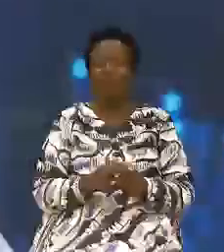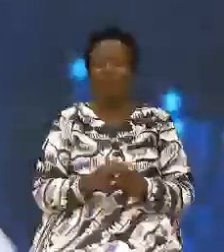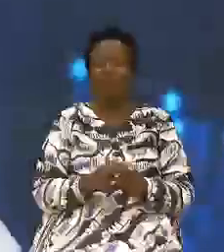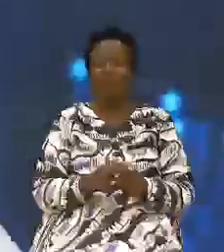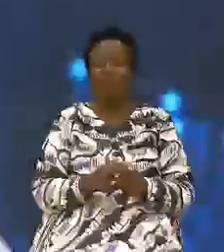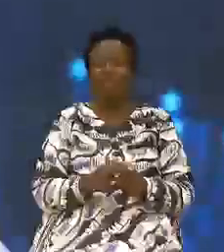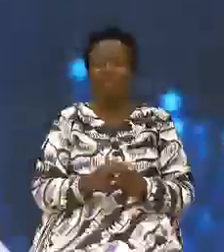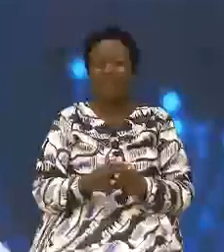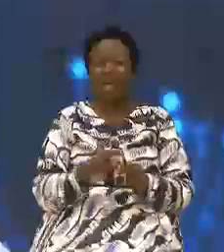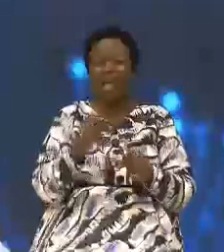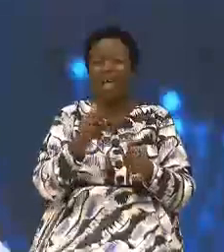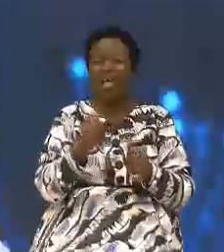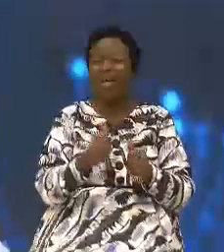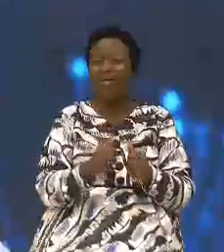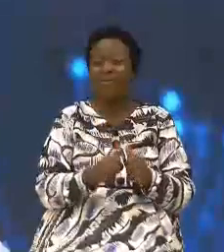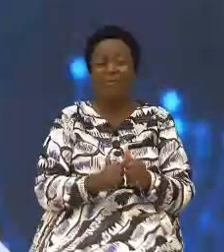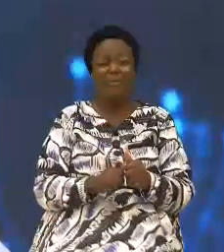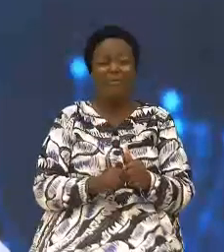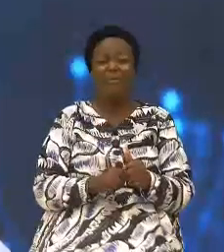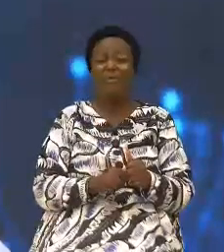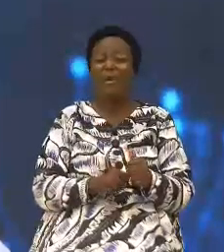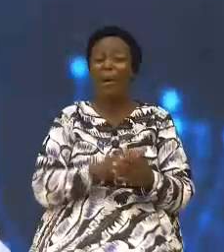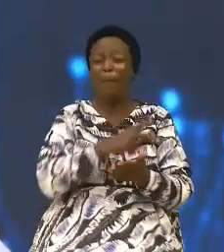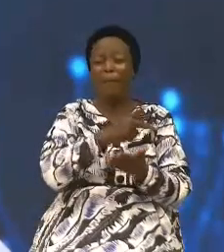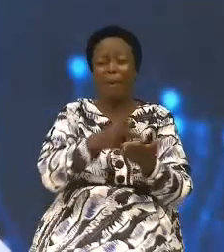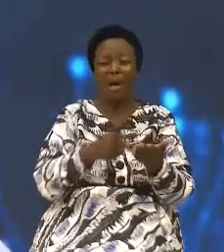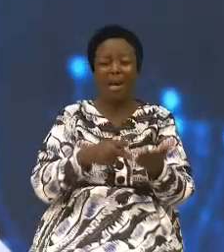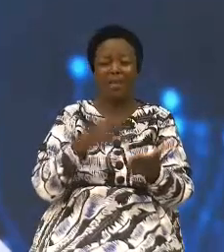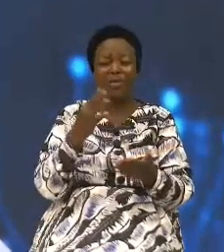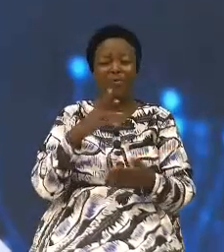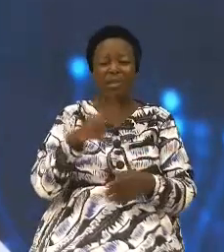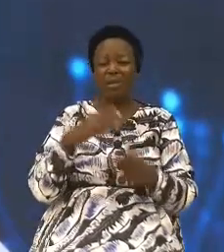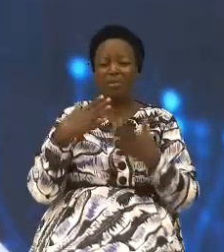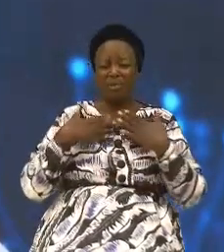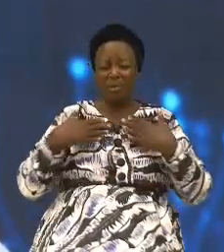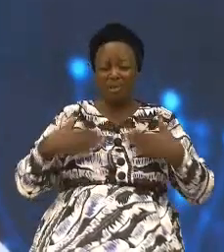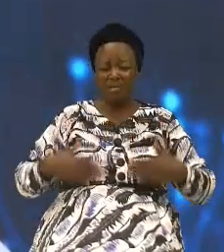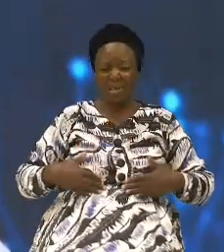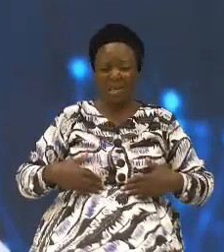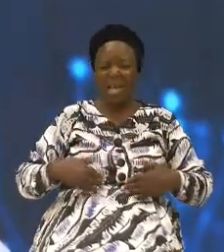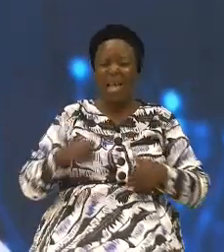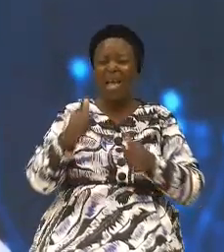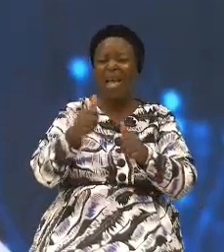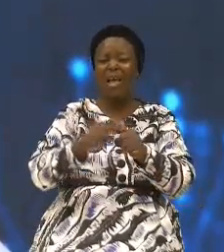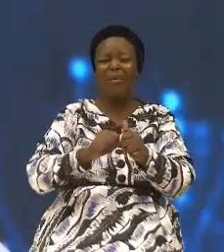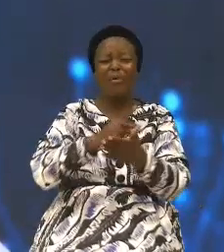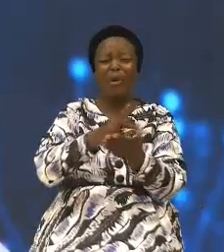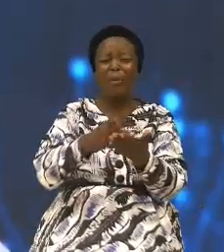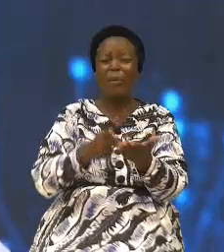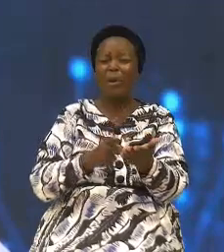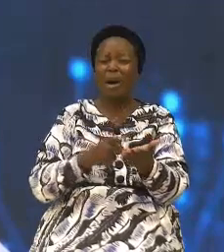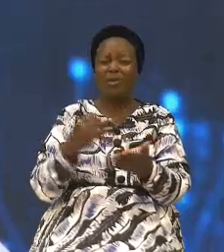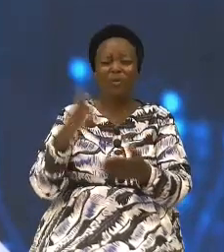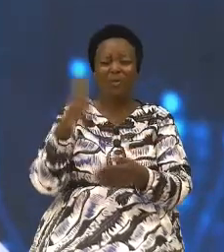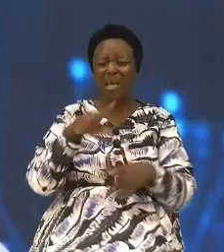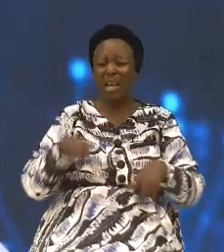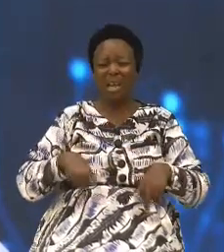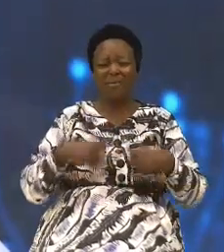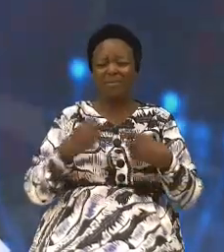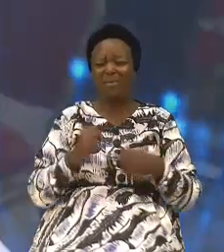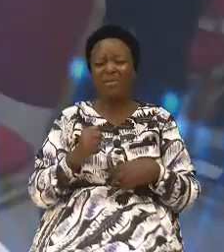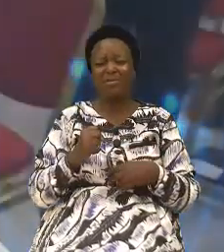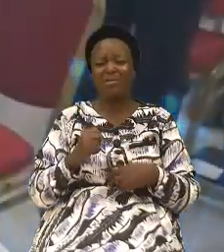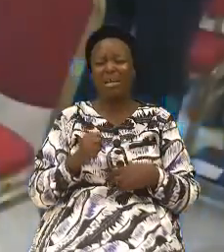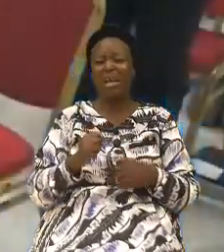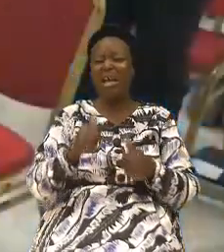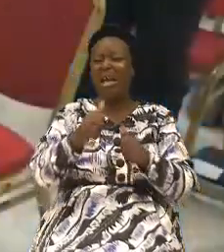Every part of their body, every part of their lives,